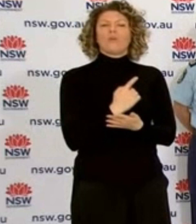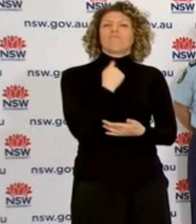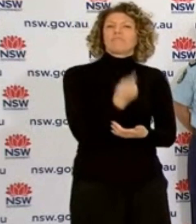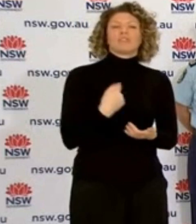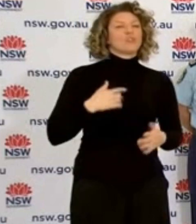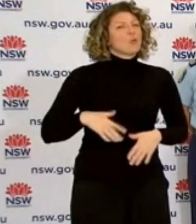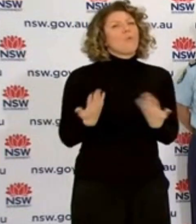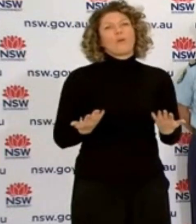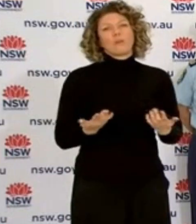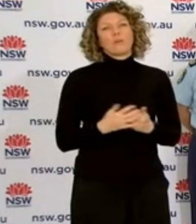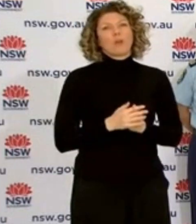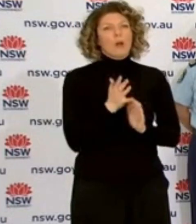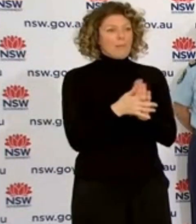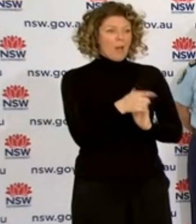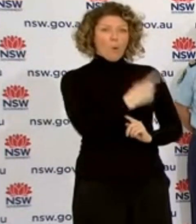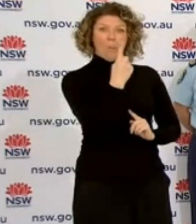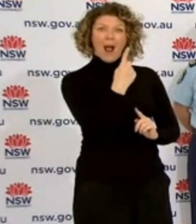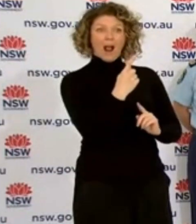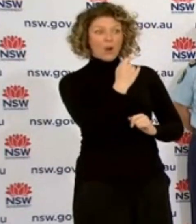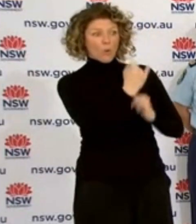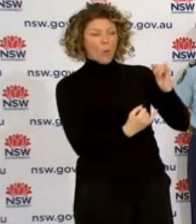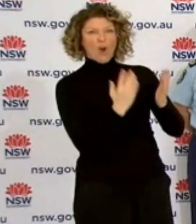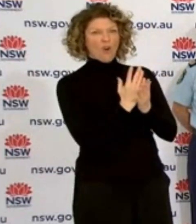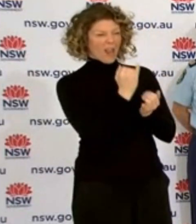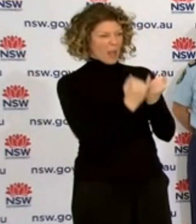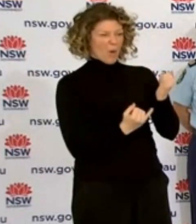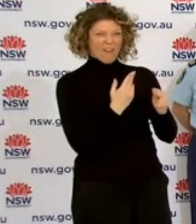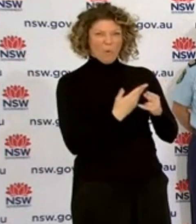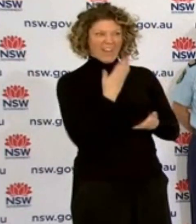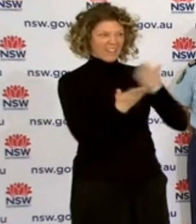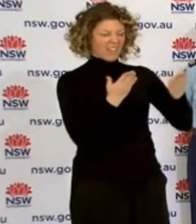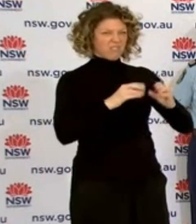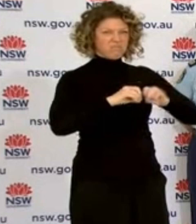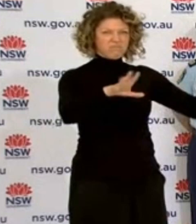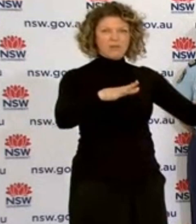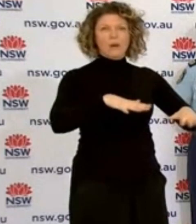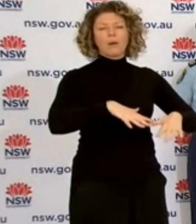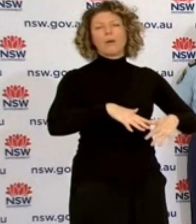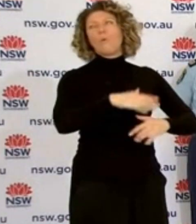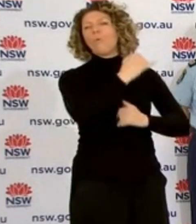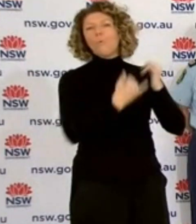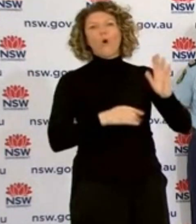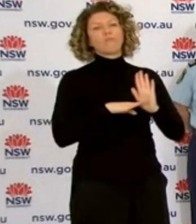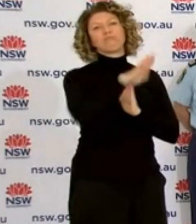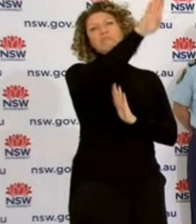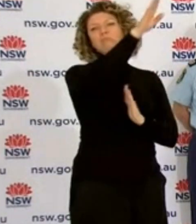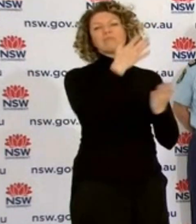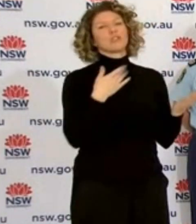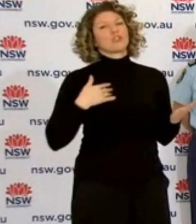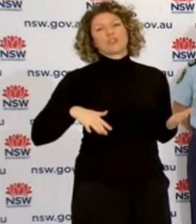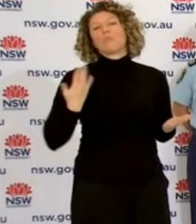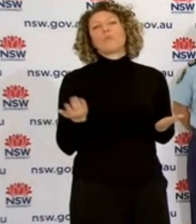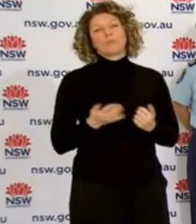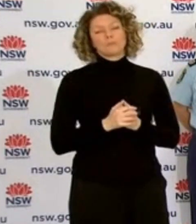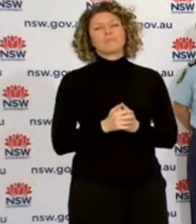bad choices leave all of us in a situation where we could face a trajectory of increasing cases, not diminishing